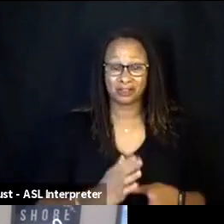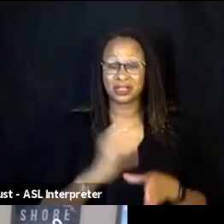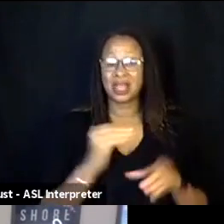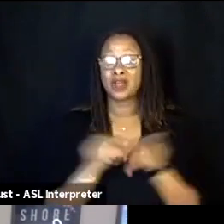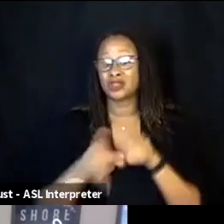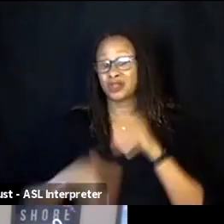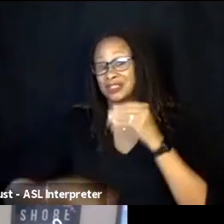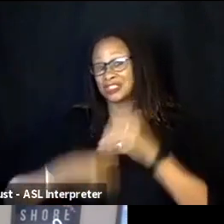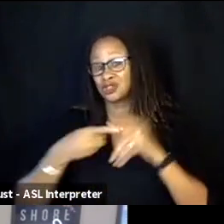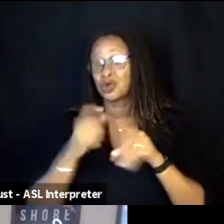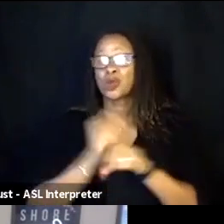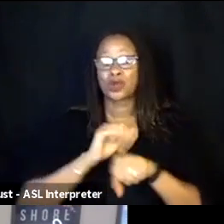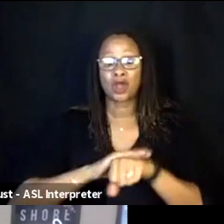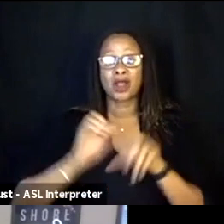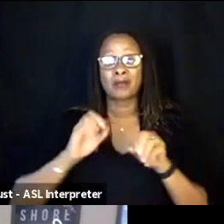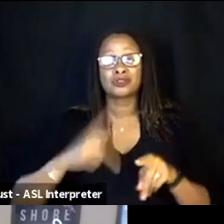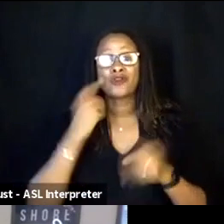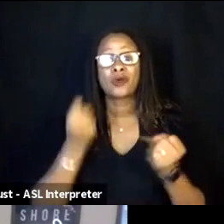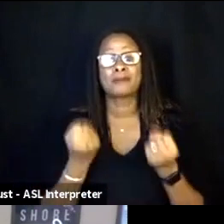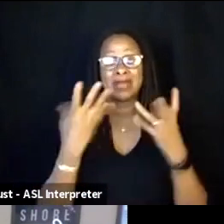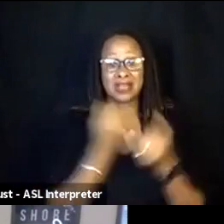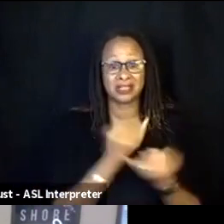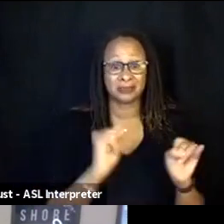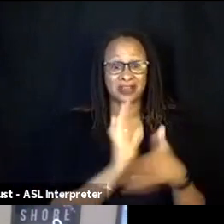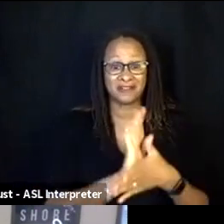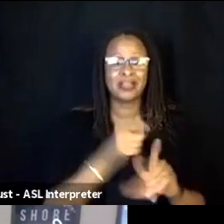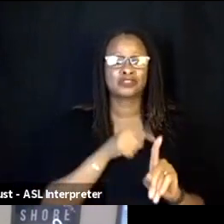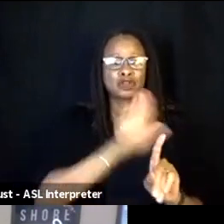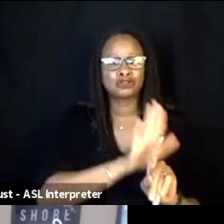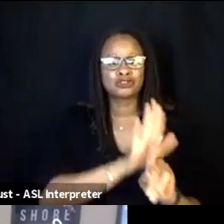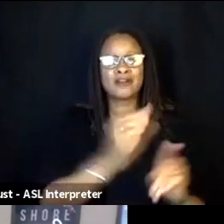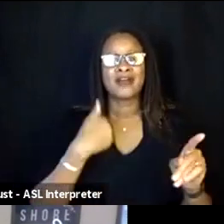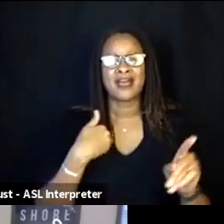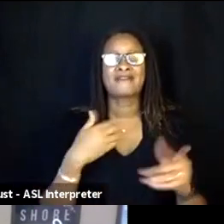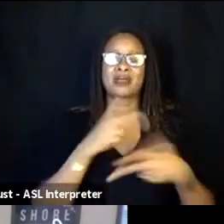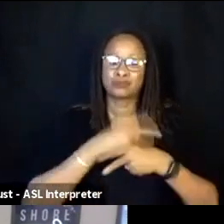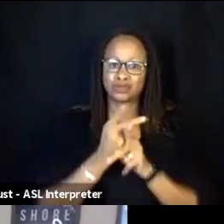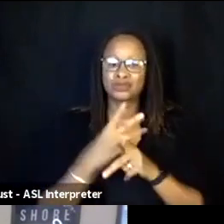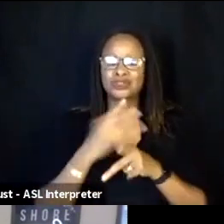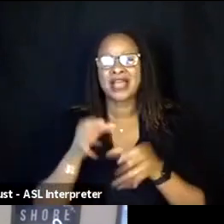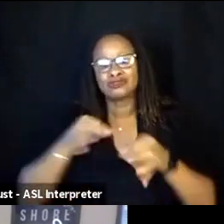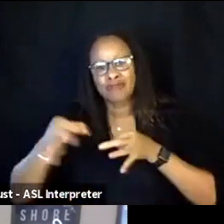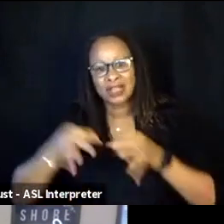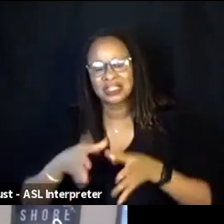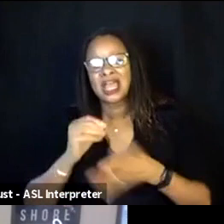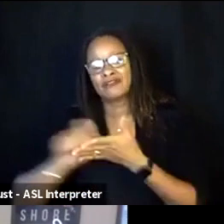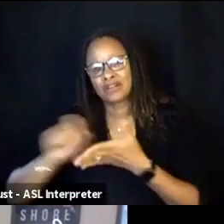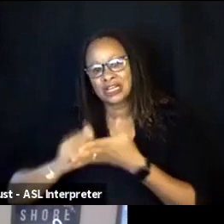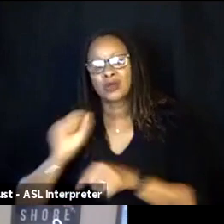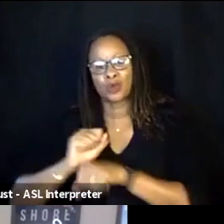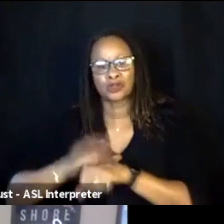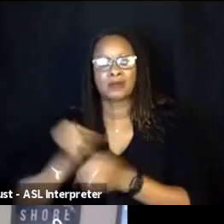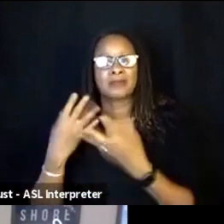on opportunities for hundreds of independent filmmakers, she herself has produced and directed and written and worked on